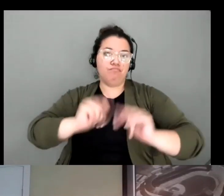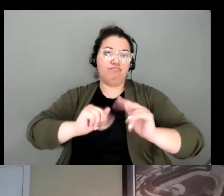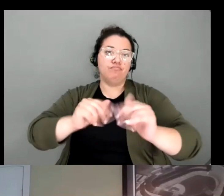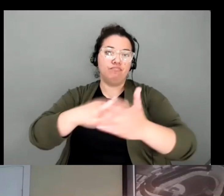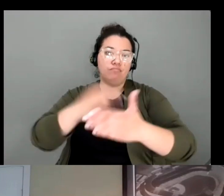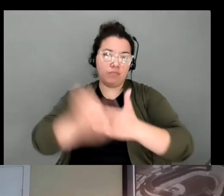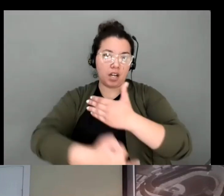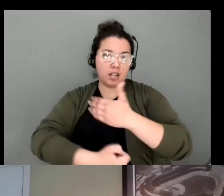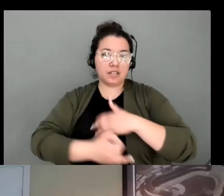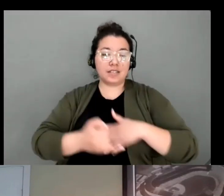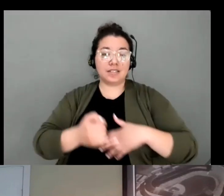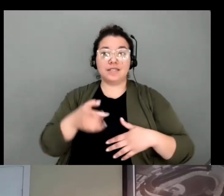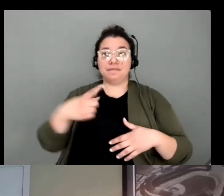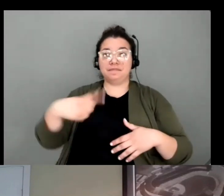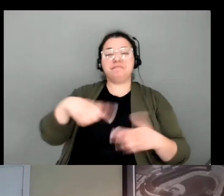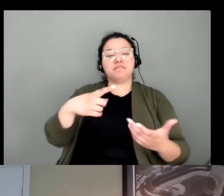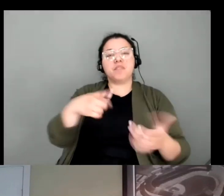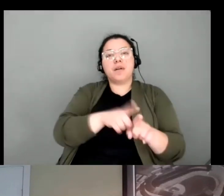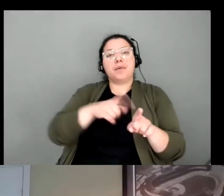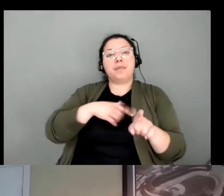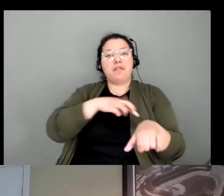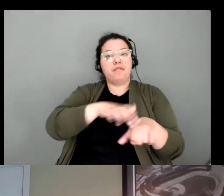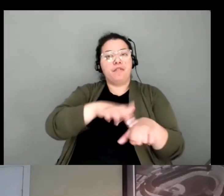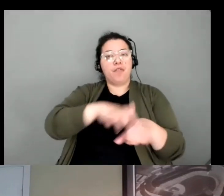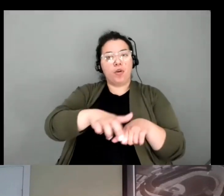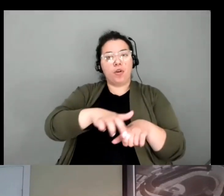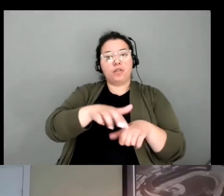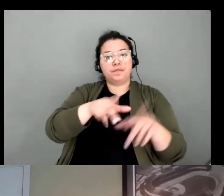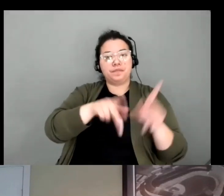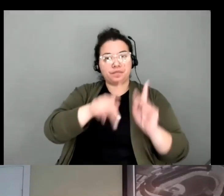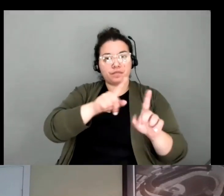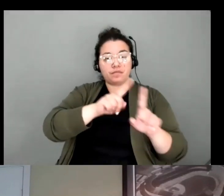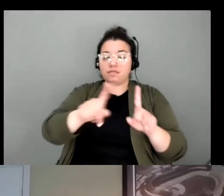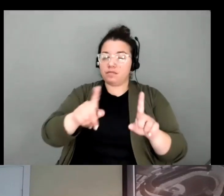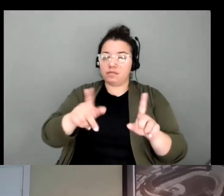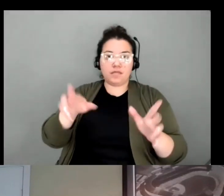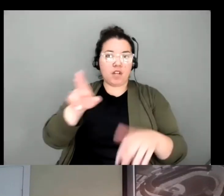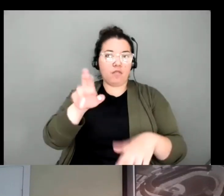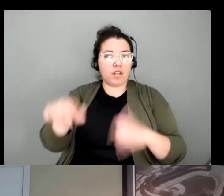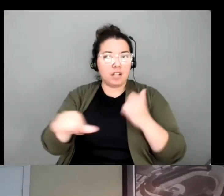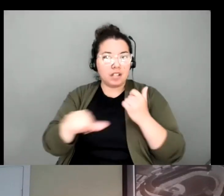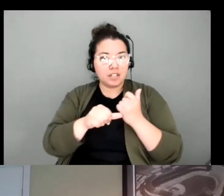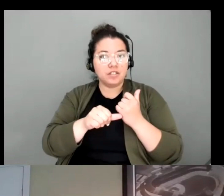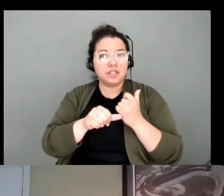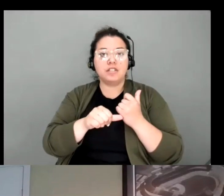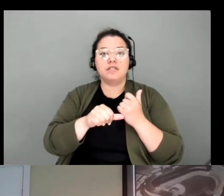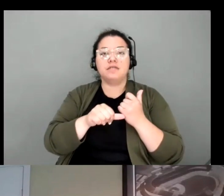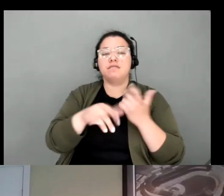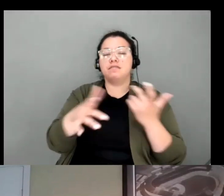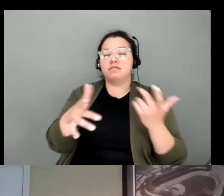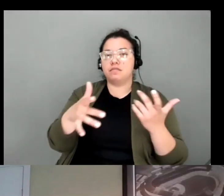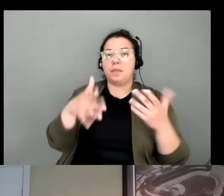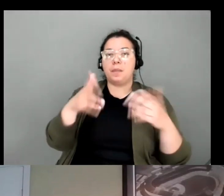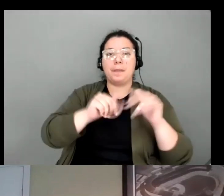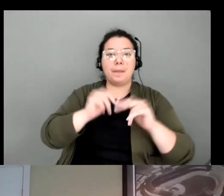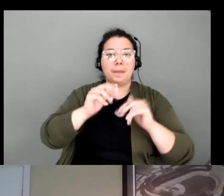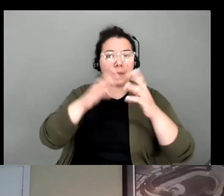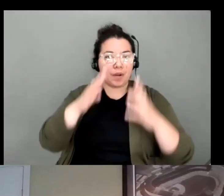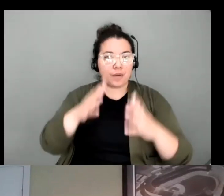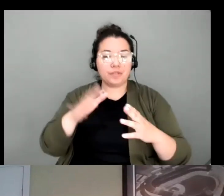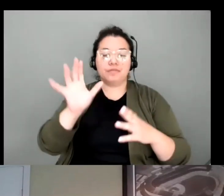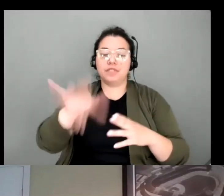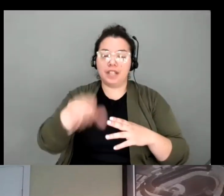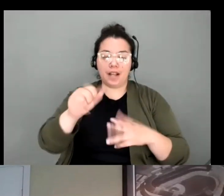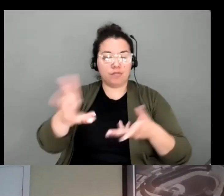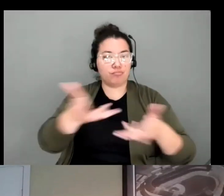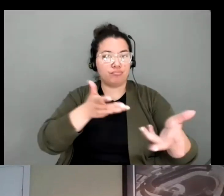my referral sources. But my phone definitely rings between realtors, agents, and builders. What about your experience,